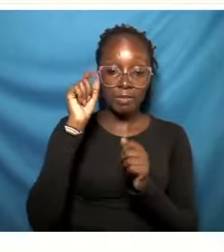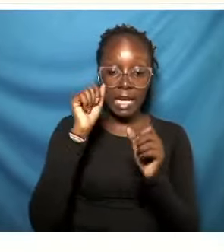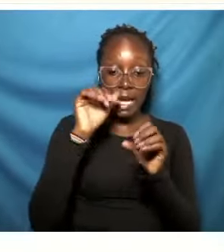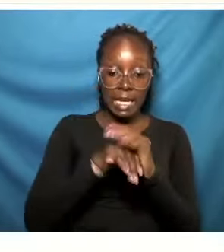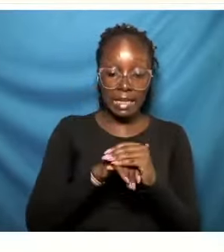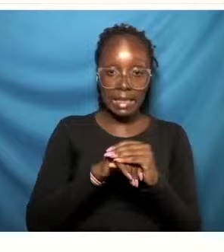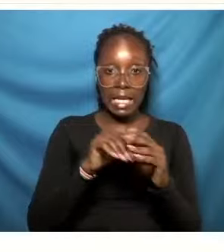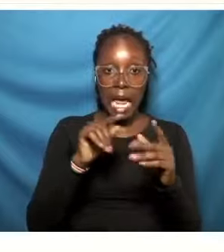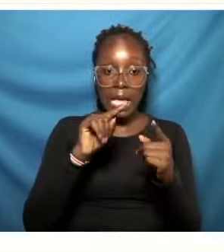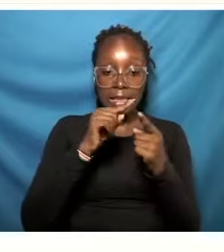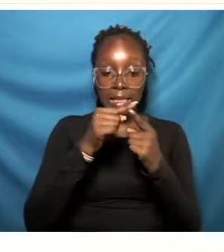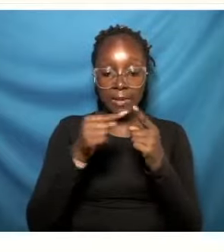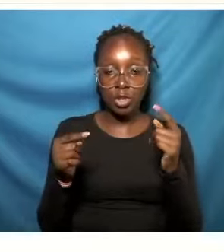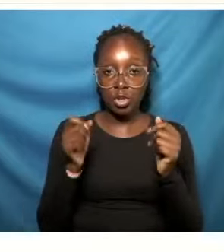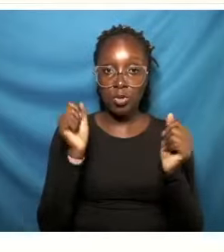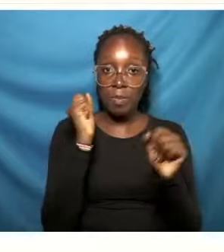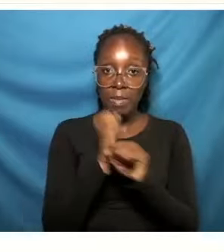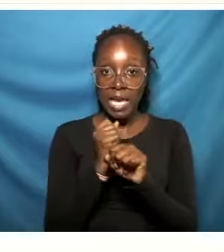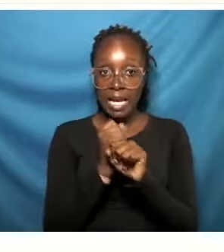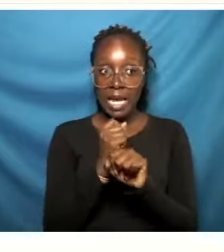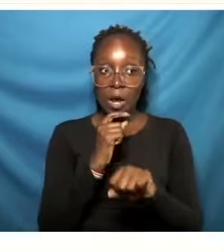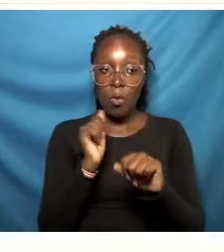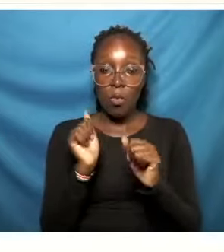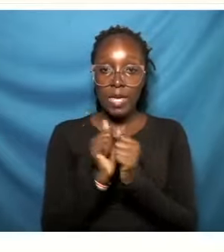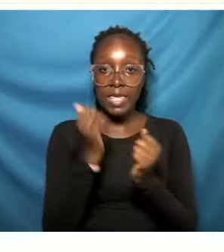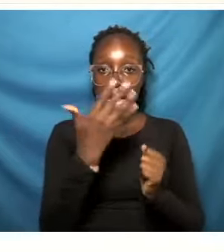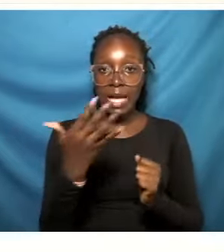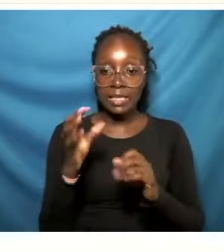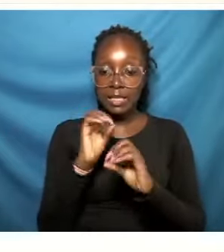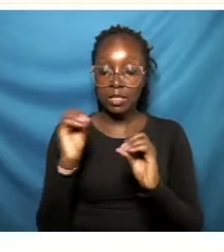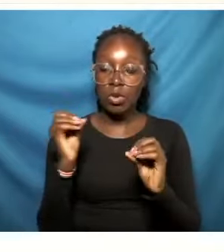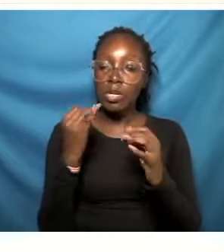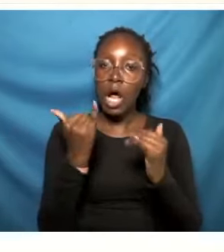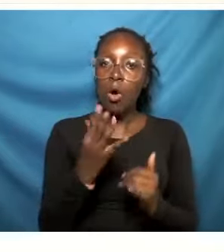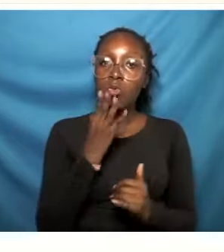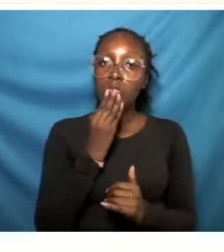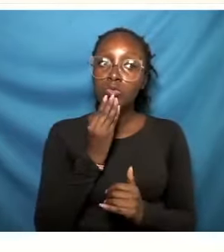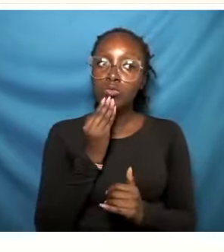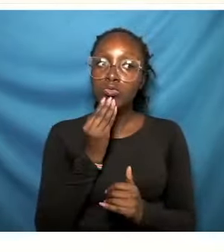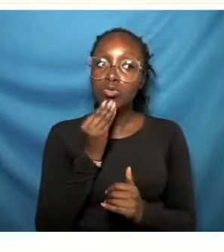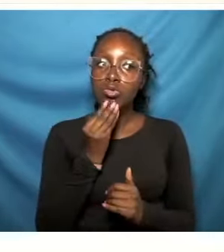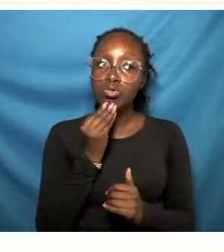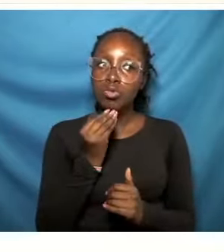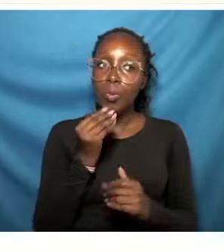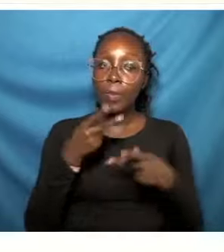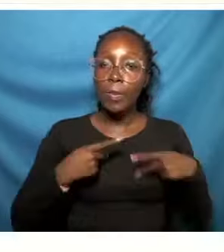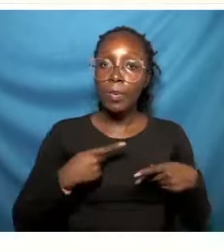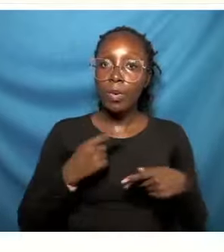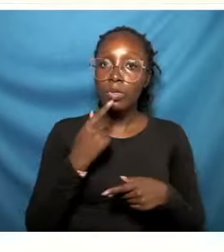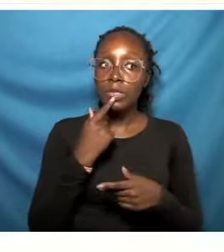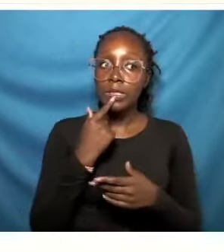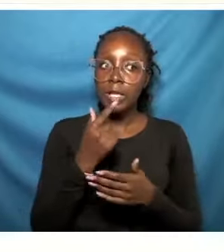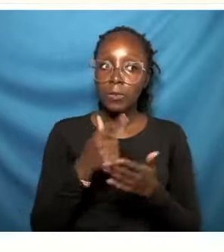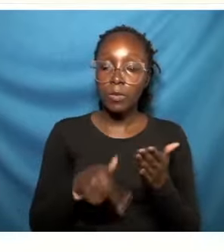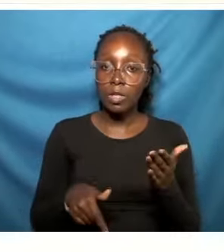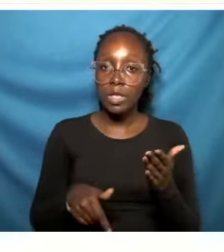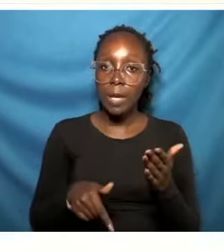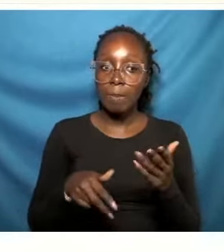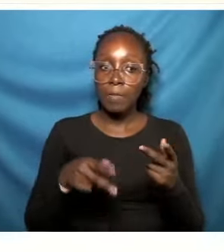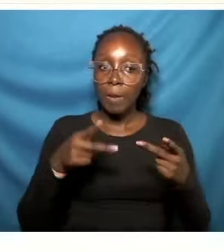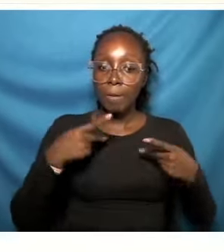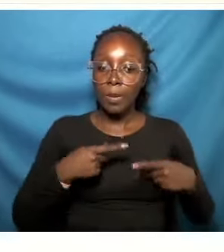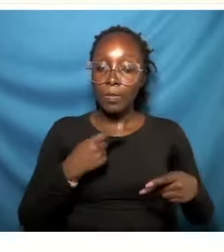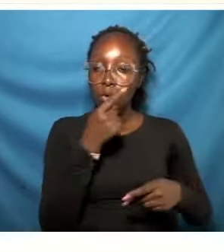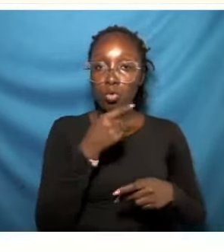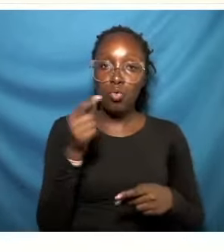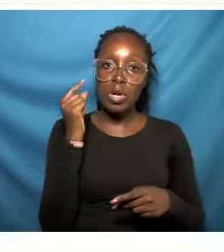without hands. So the Judaizers were insisting that non-Judaizers must go for the cut.